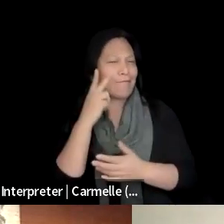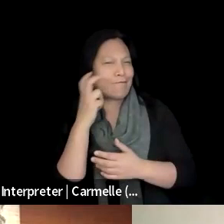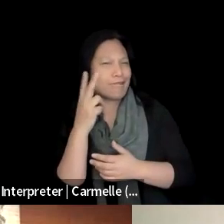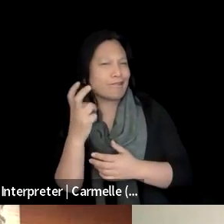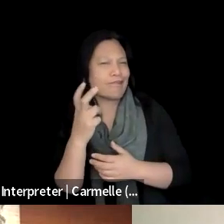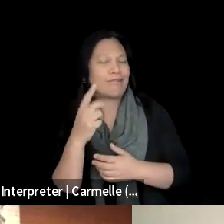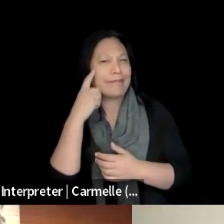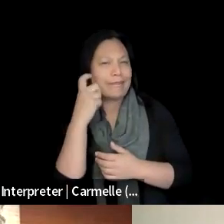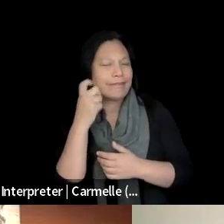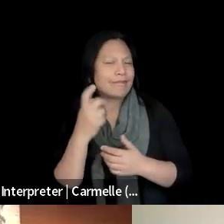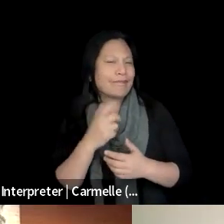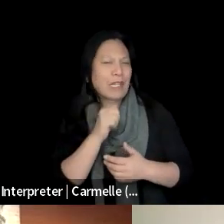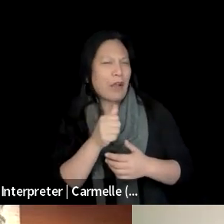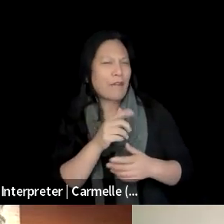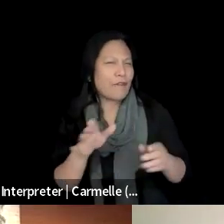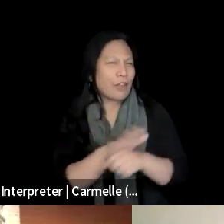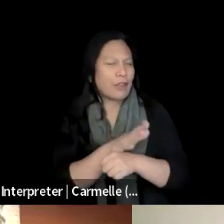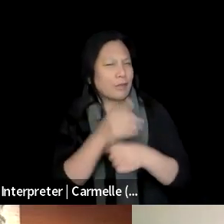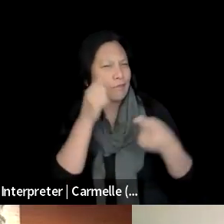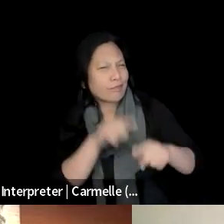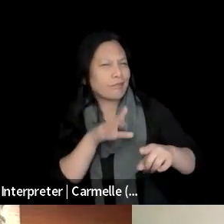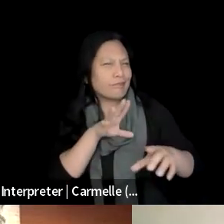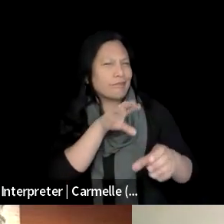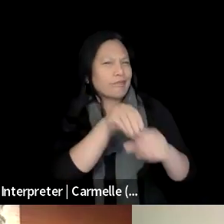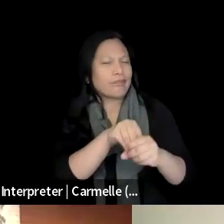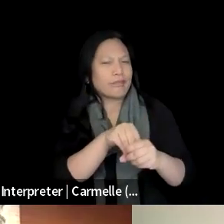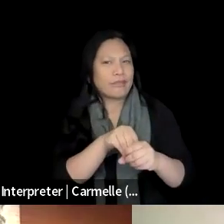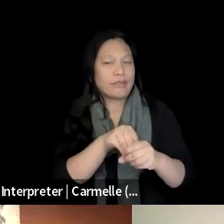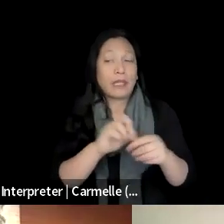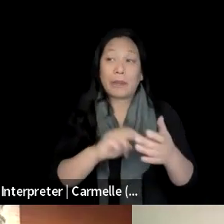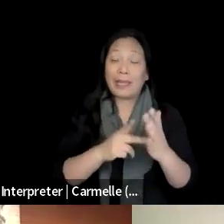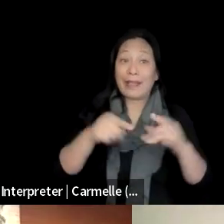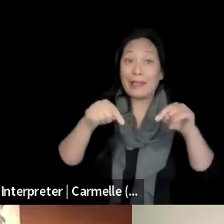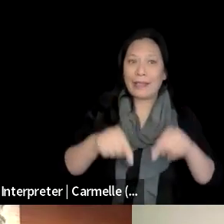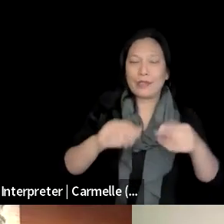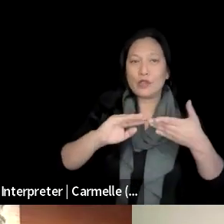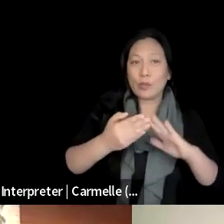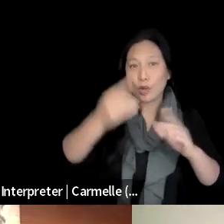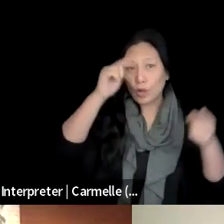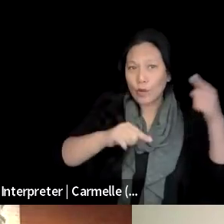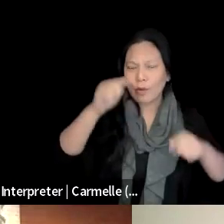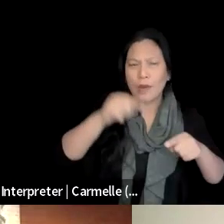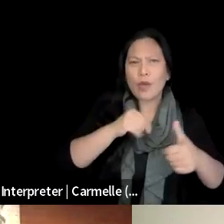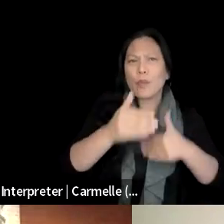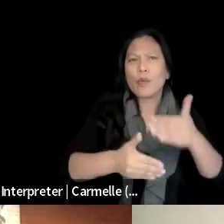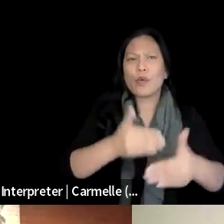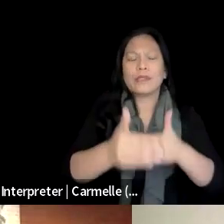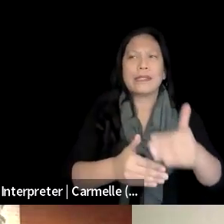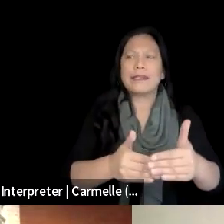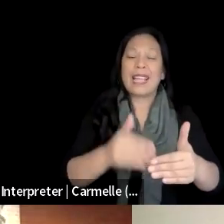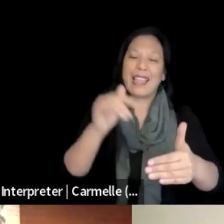does this process that we undertake together, what impact does it have on